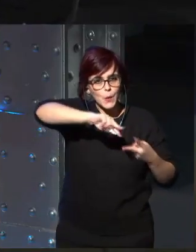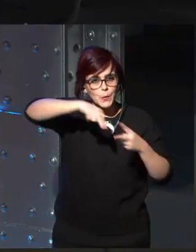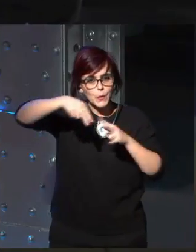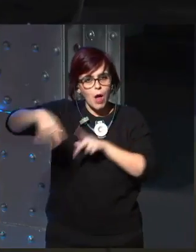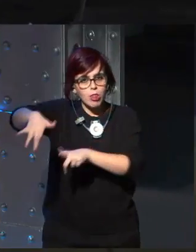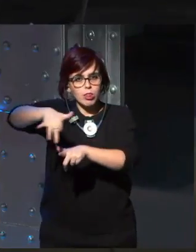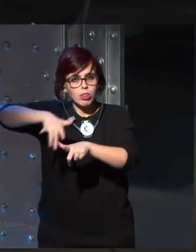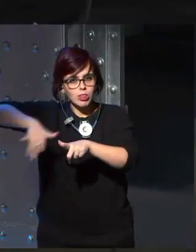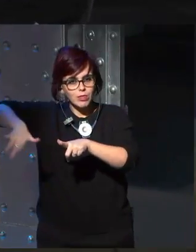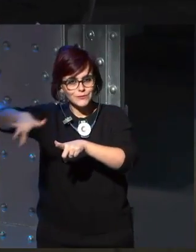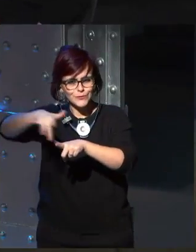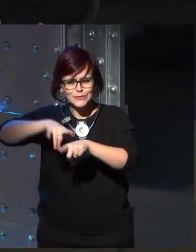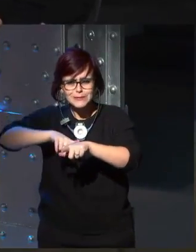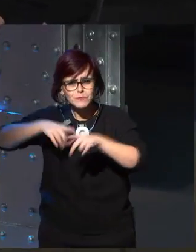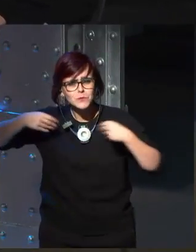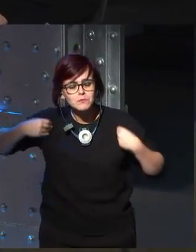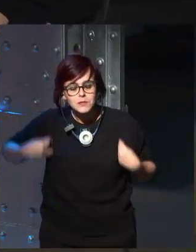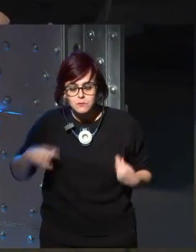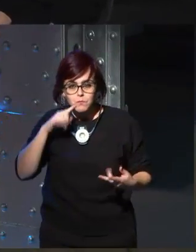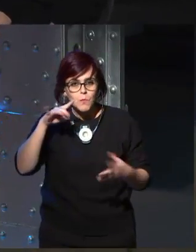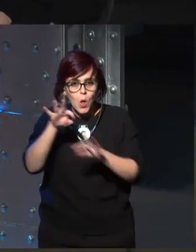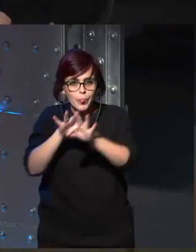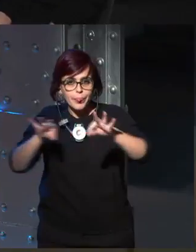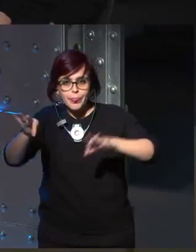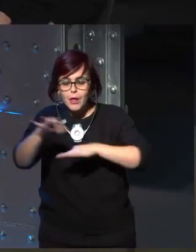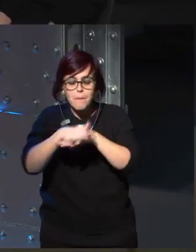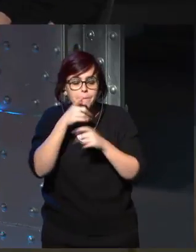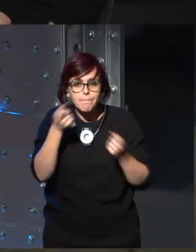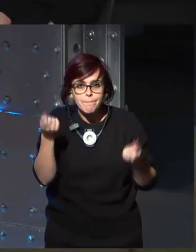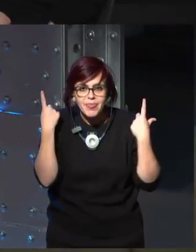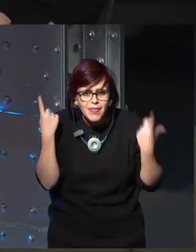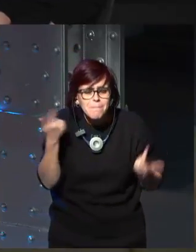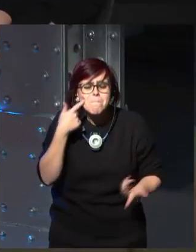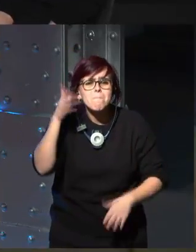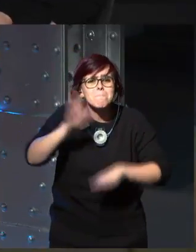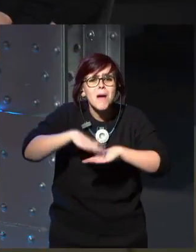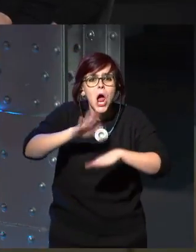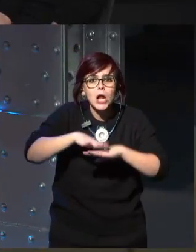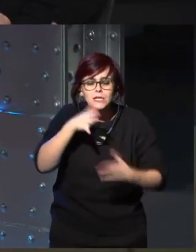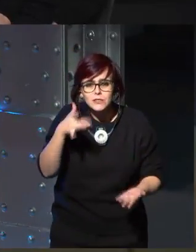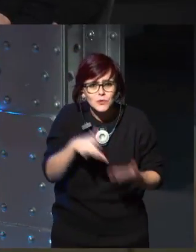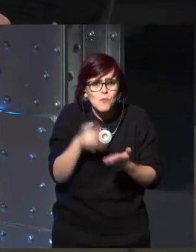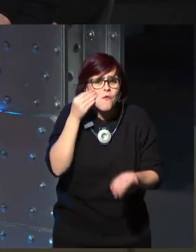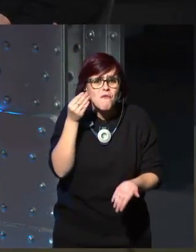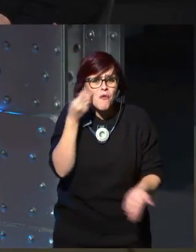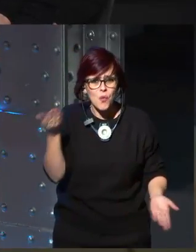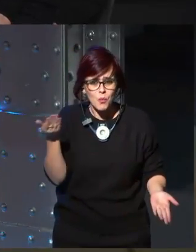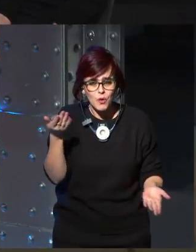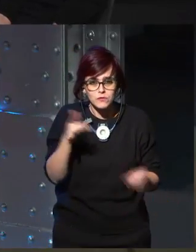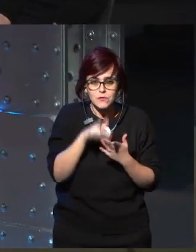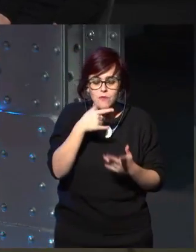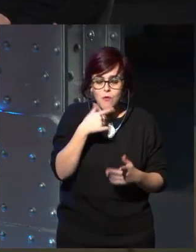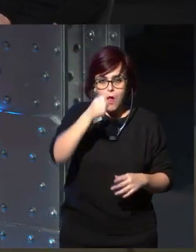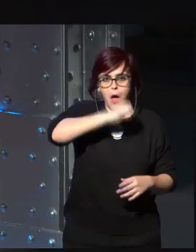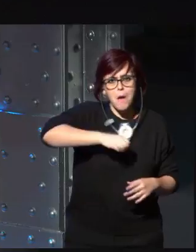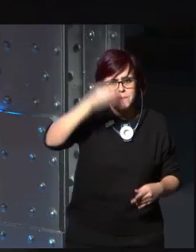like, what a bunch of idiots. Like, how could they possibly be that stupid? But the fact is that it was a